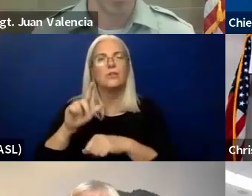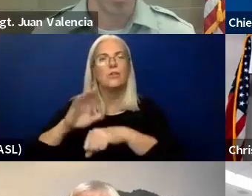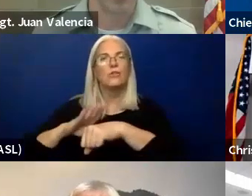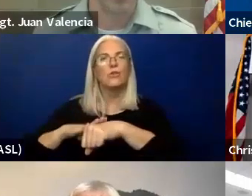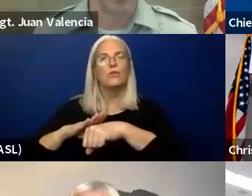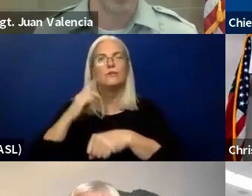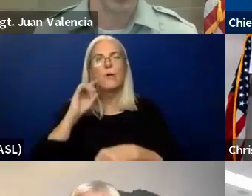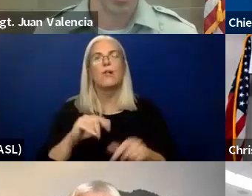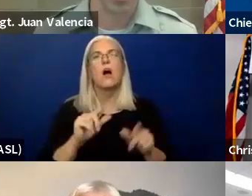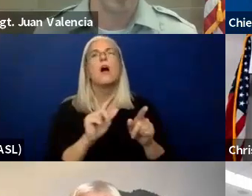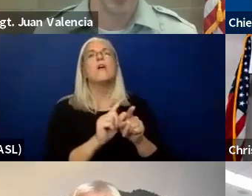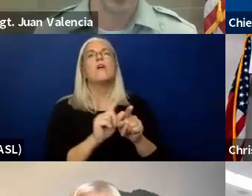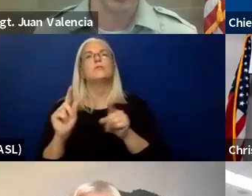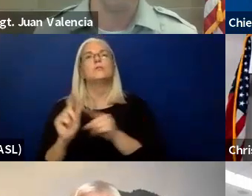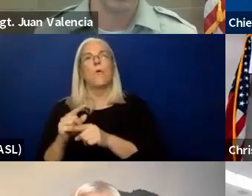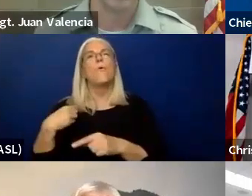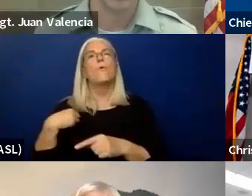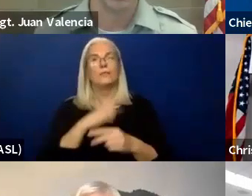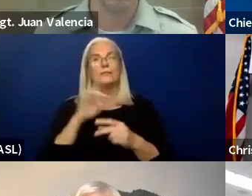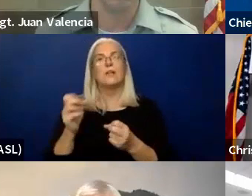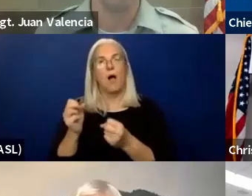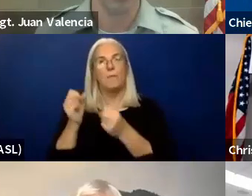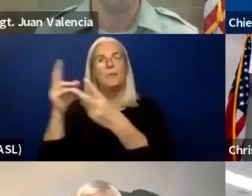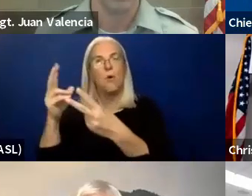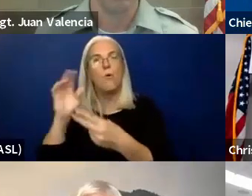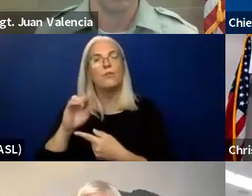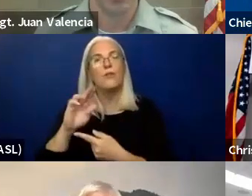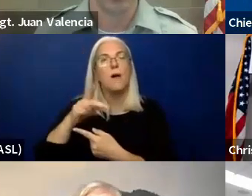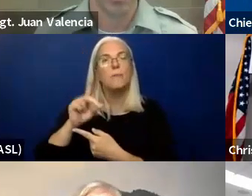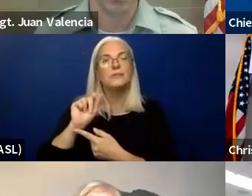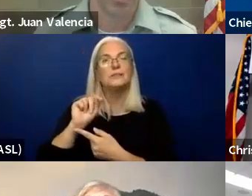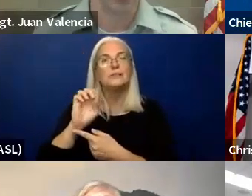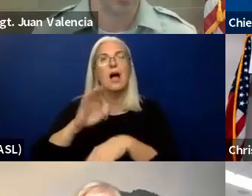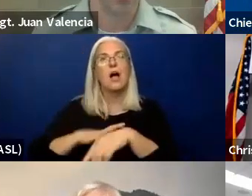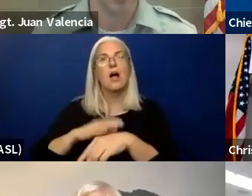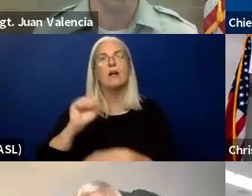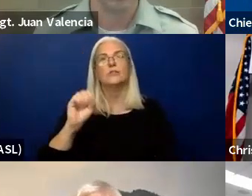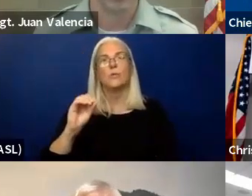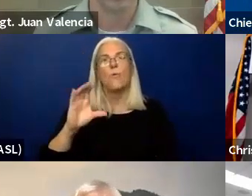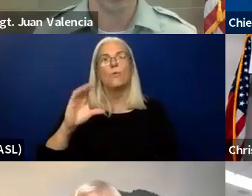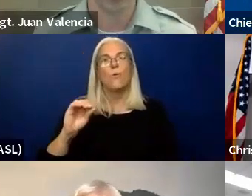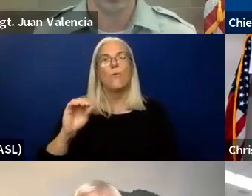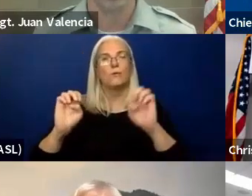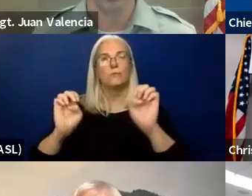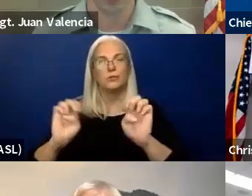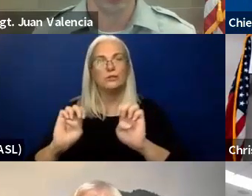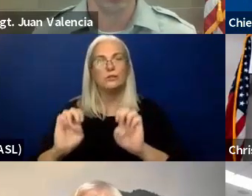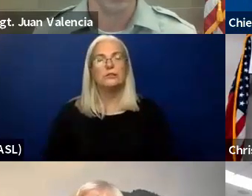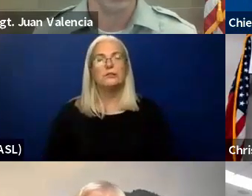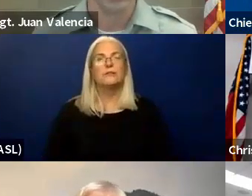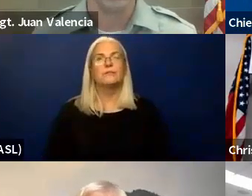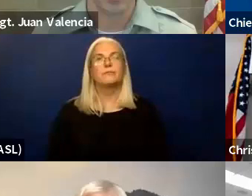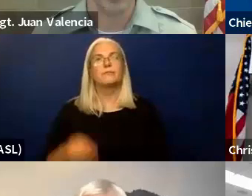map on SoCo emergency. If you're not too sure if your area or your home falls under a warning or an